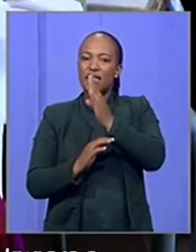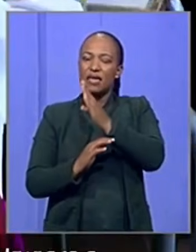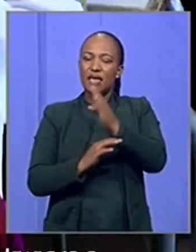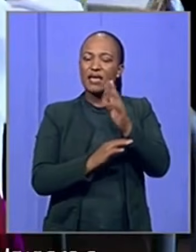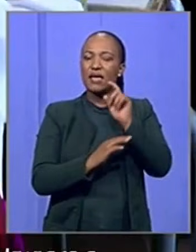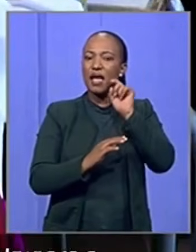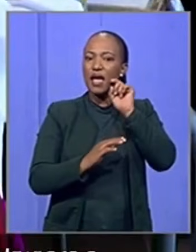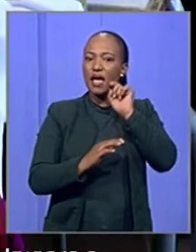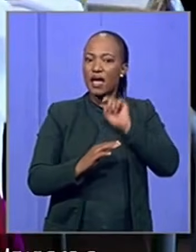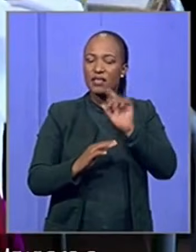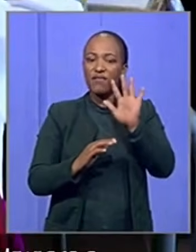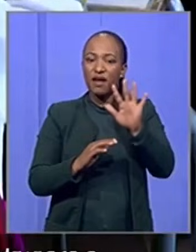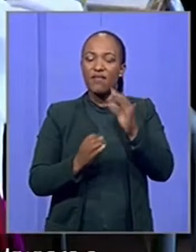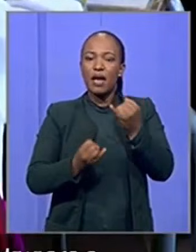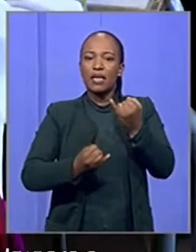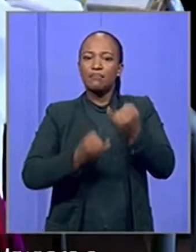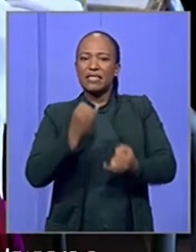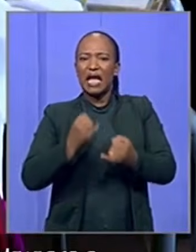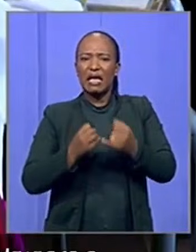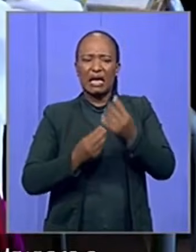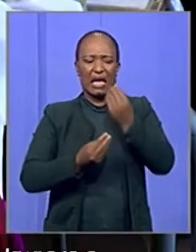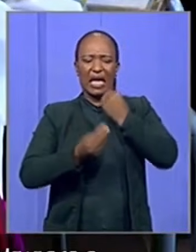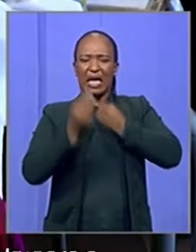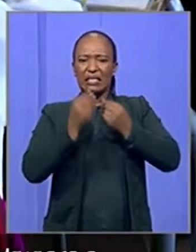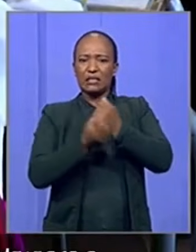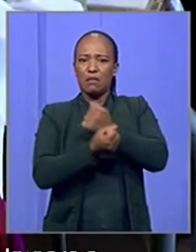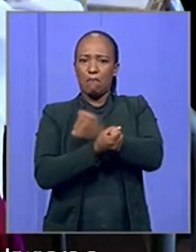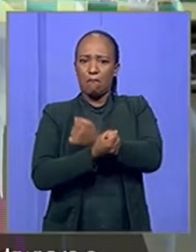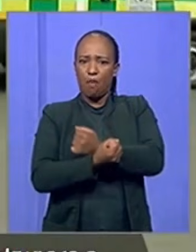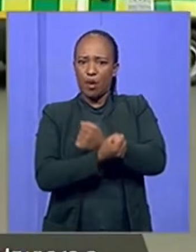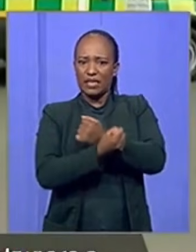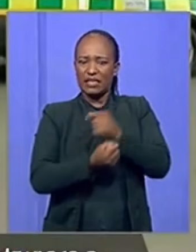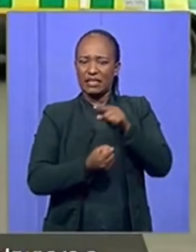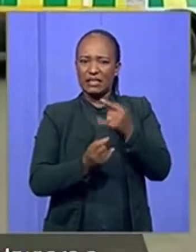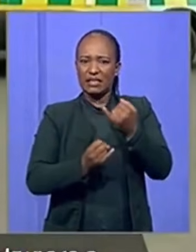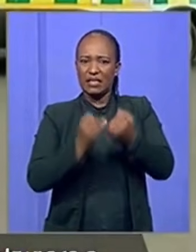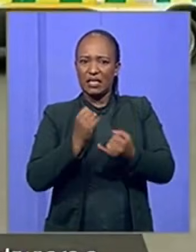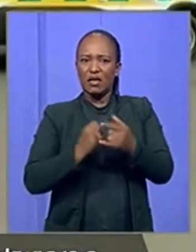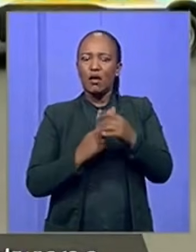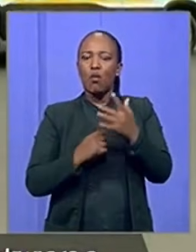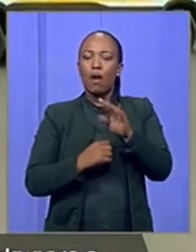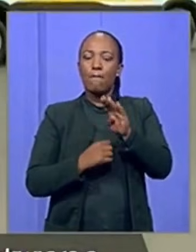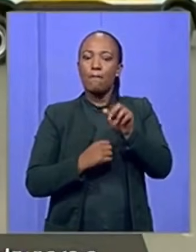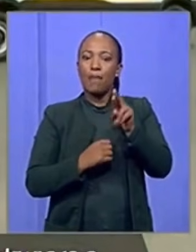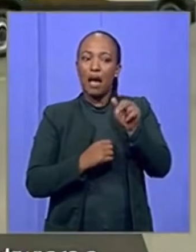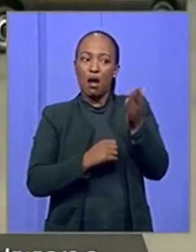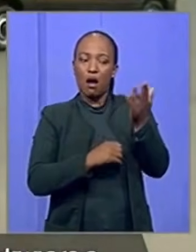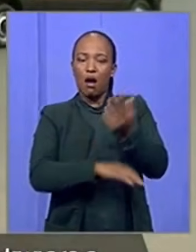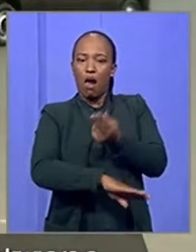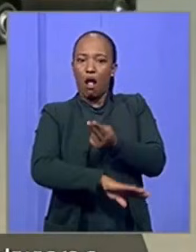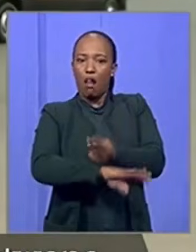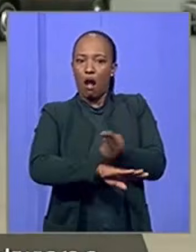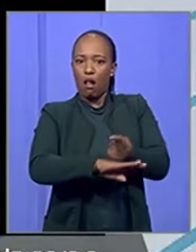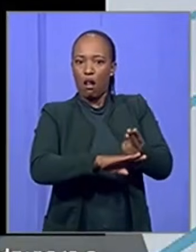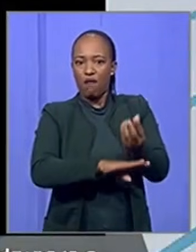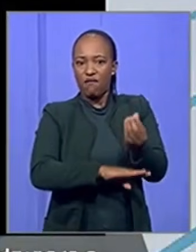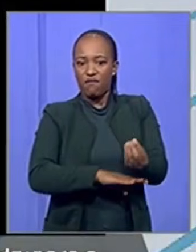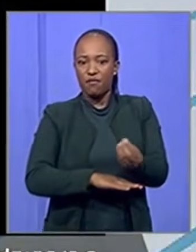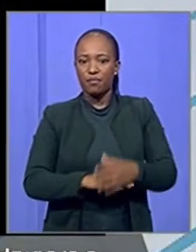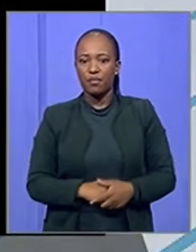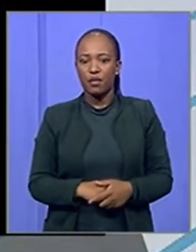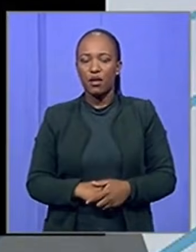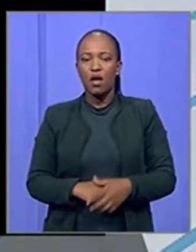tjhefu ka phoso ka Mantaha. Bana ba ntse ba fumana kalafo sepetleleng sa Chris Hani Baragwana. We have established a food